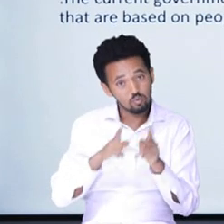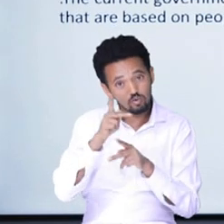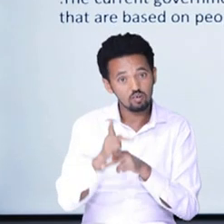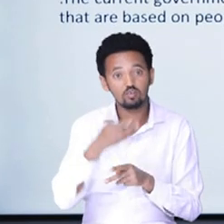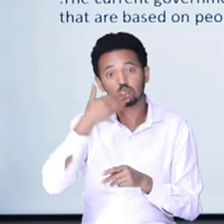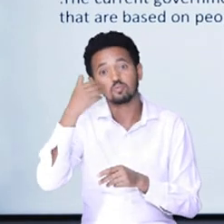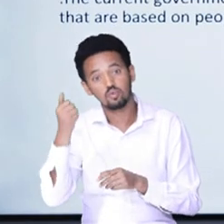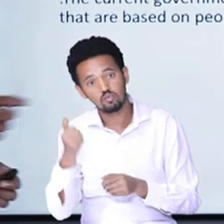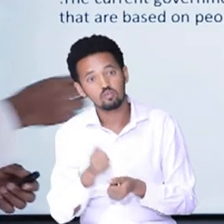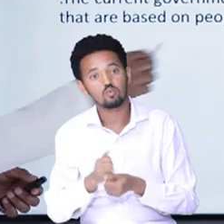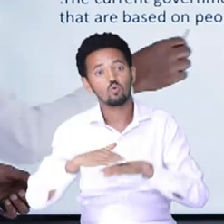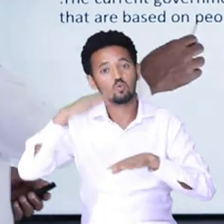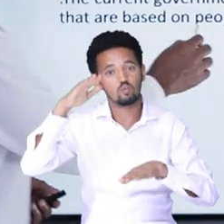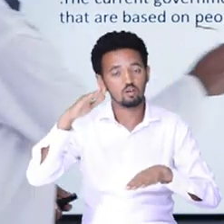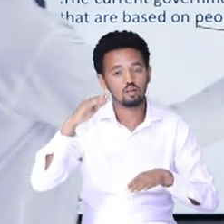based on the